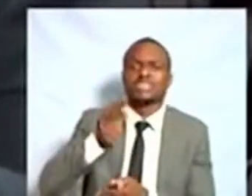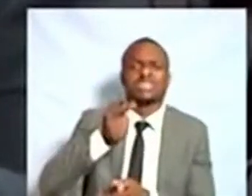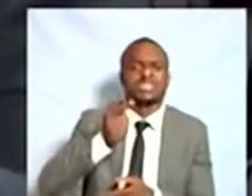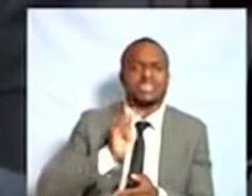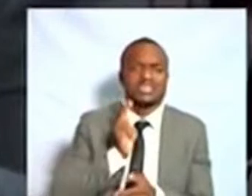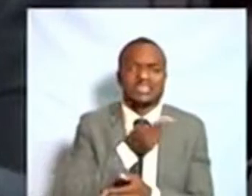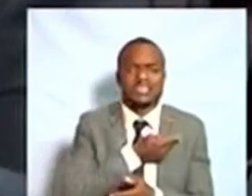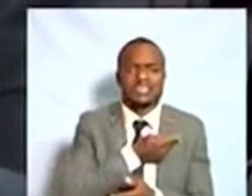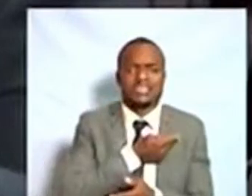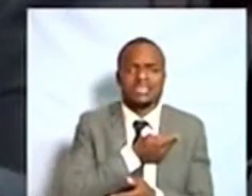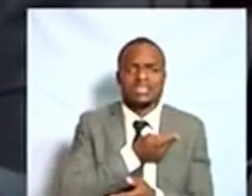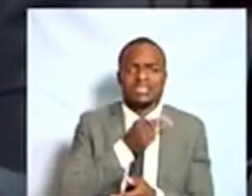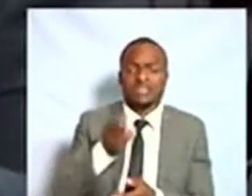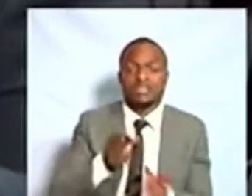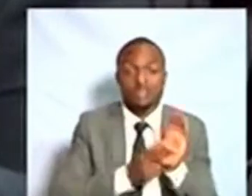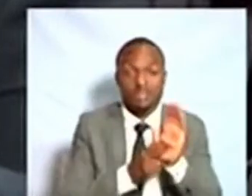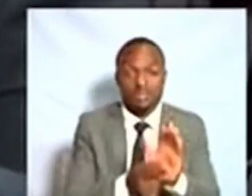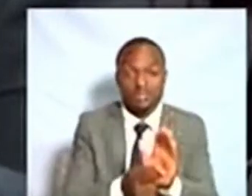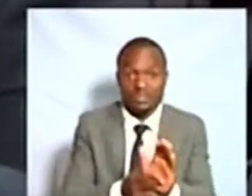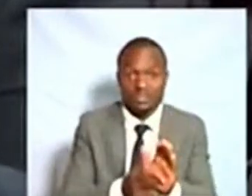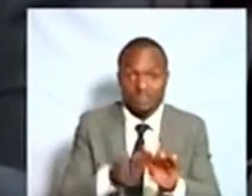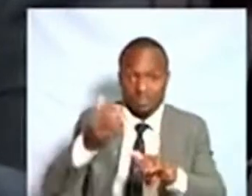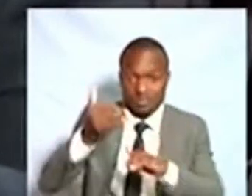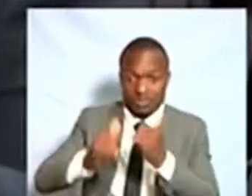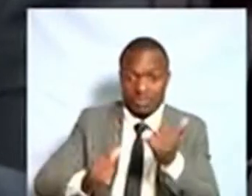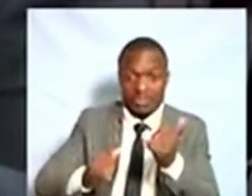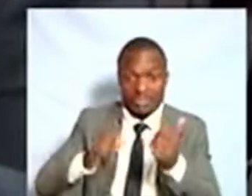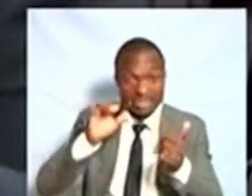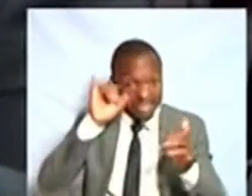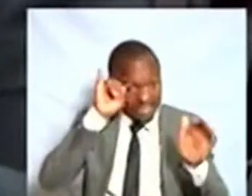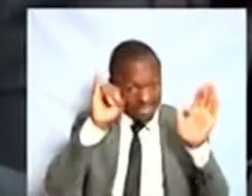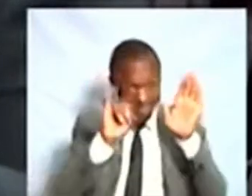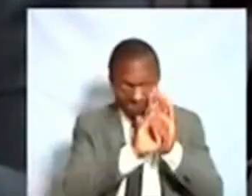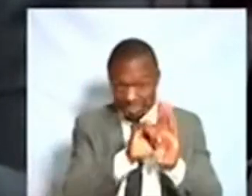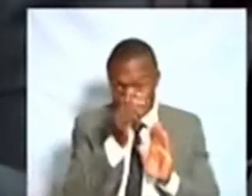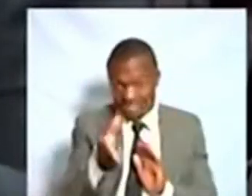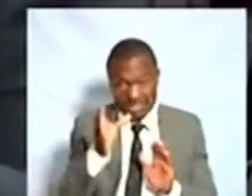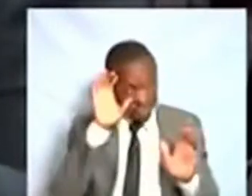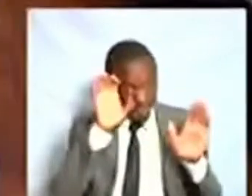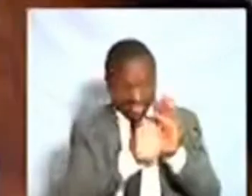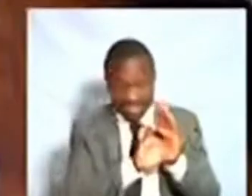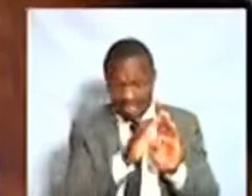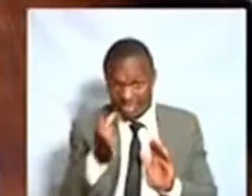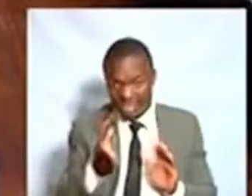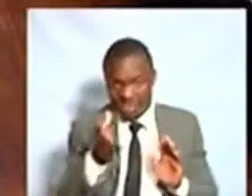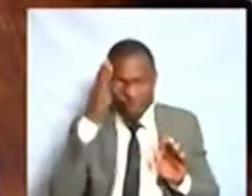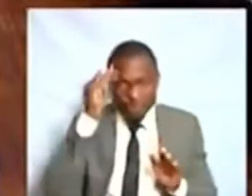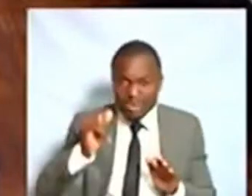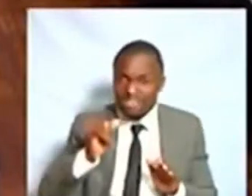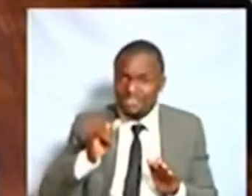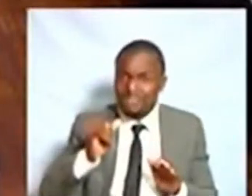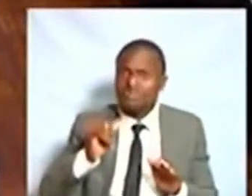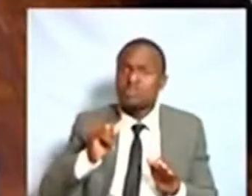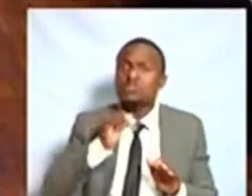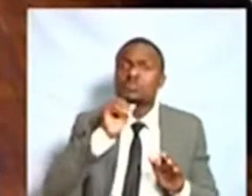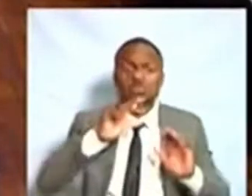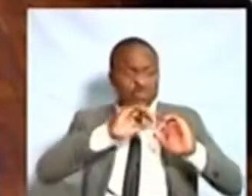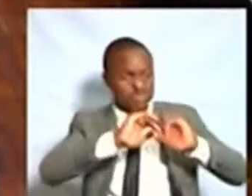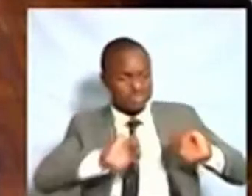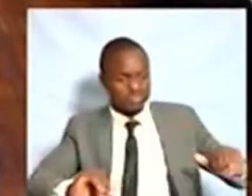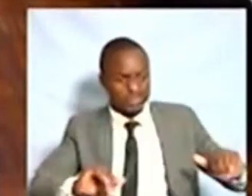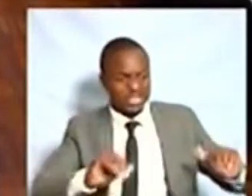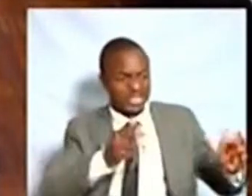is showing, those are 2 classroom blocks that have been completed so far. So why didn't you separate them to say, here is a 1